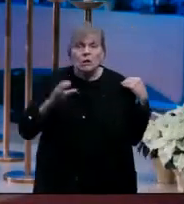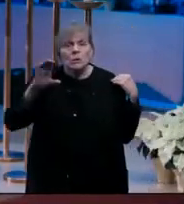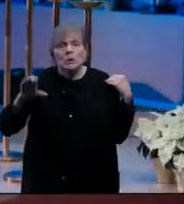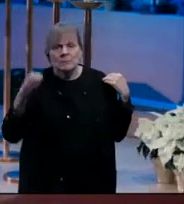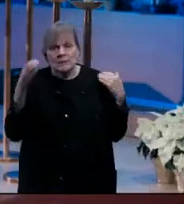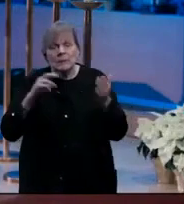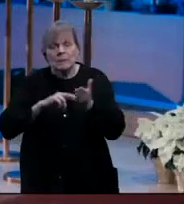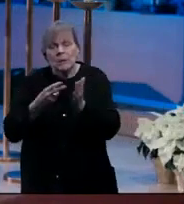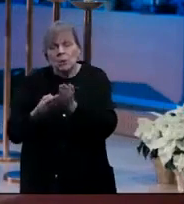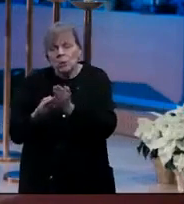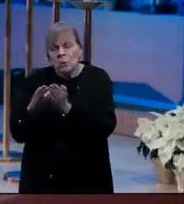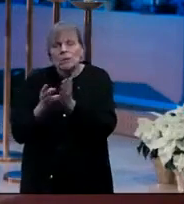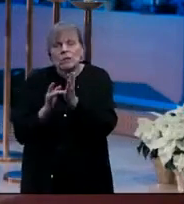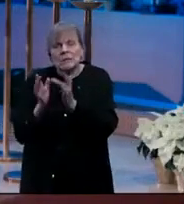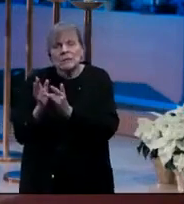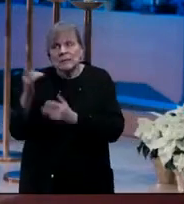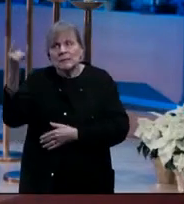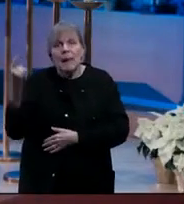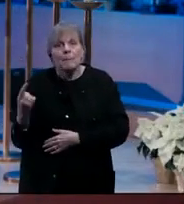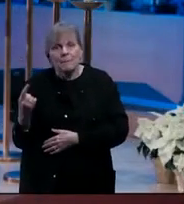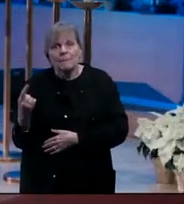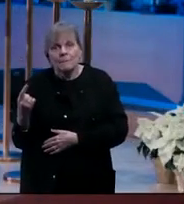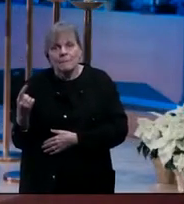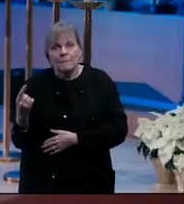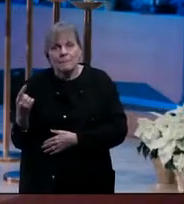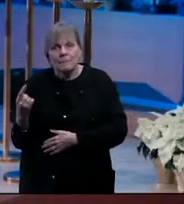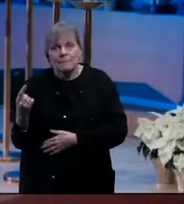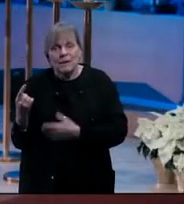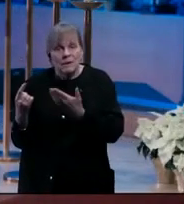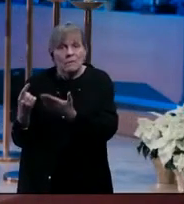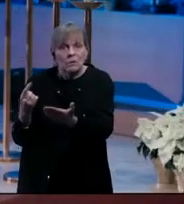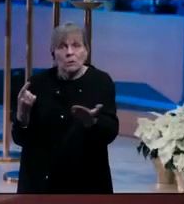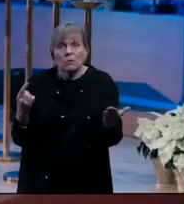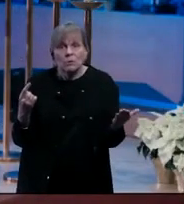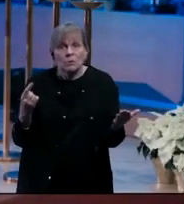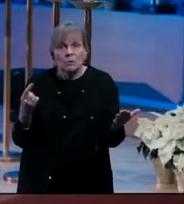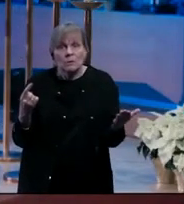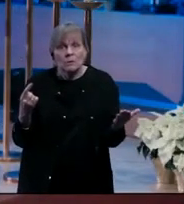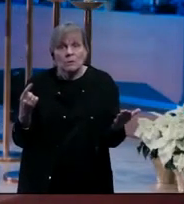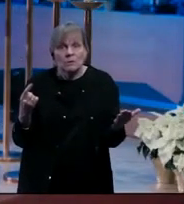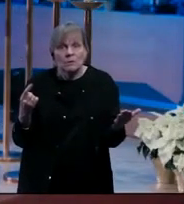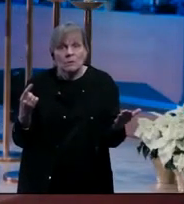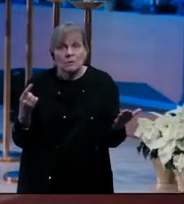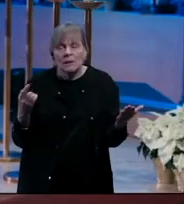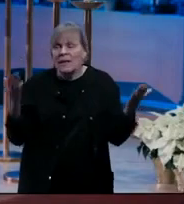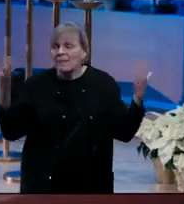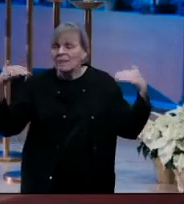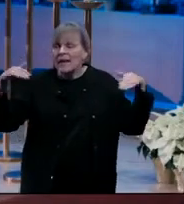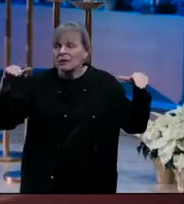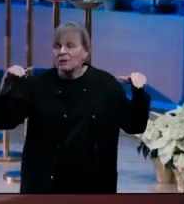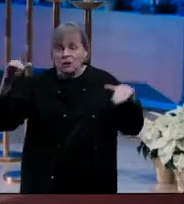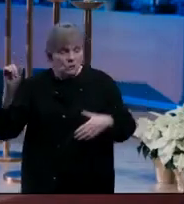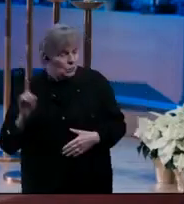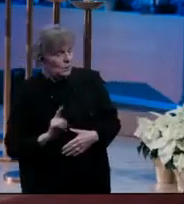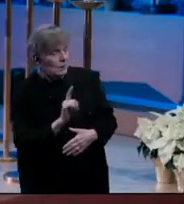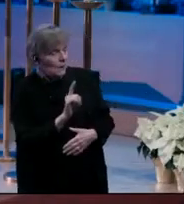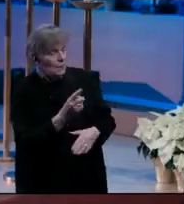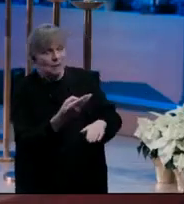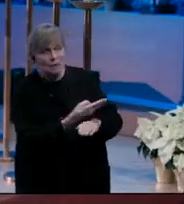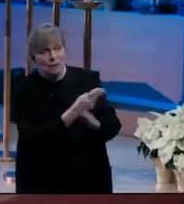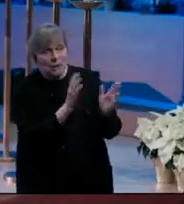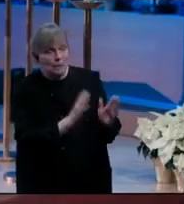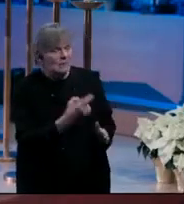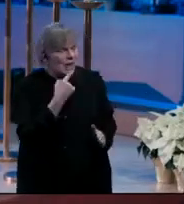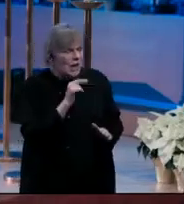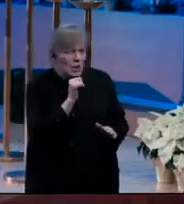Christmas is about the truth that Jesus came for you. The angel shows up to the